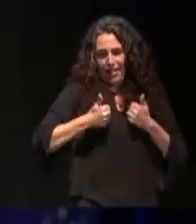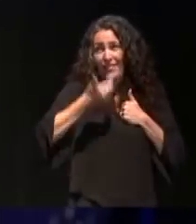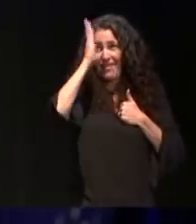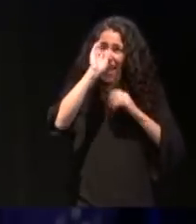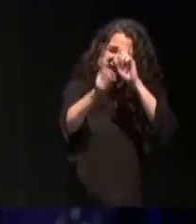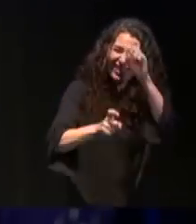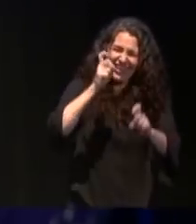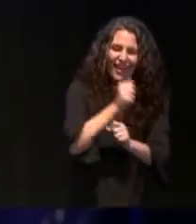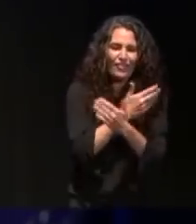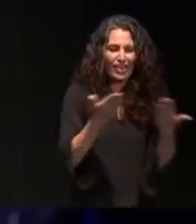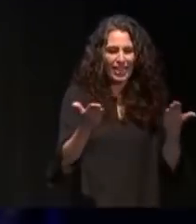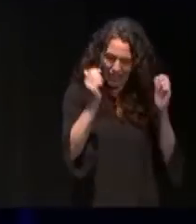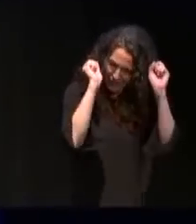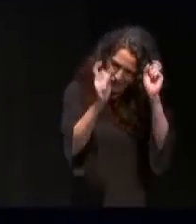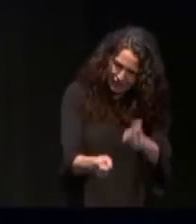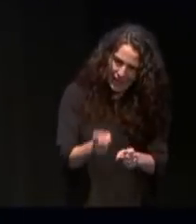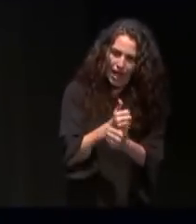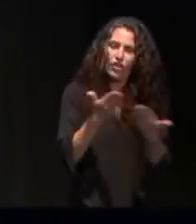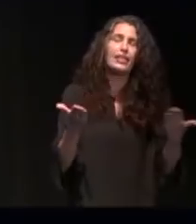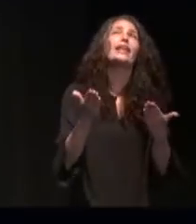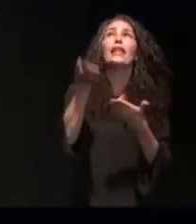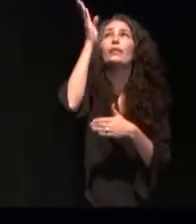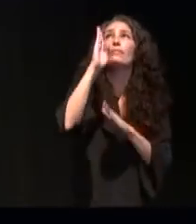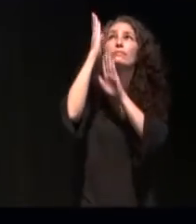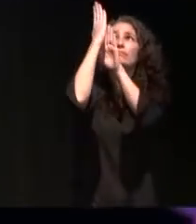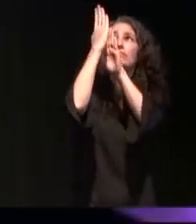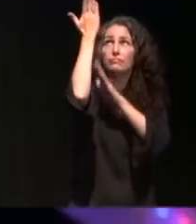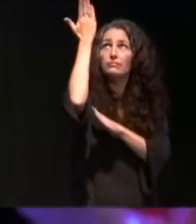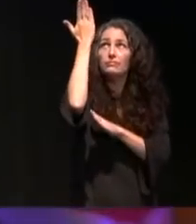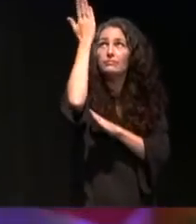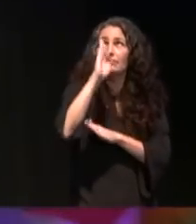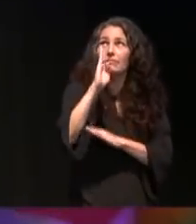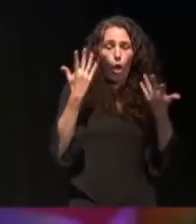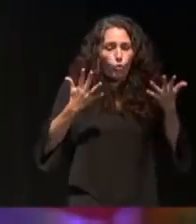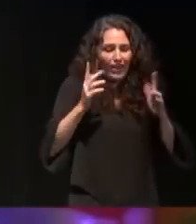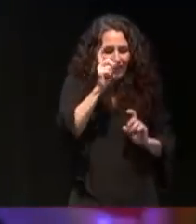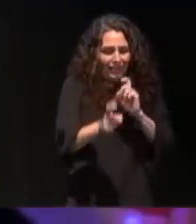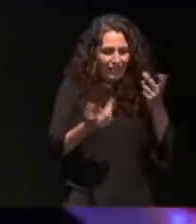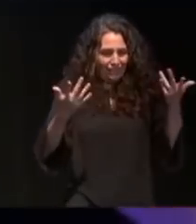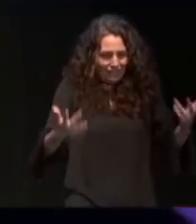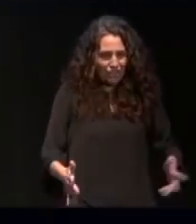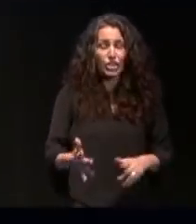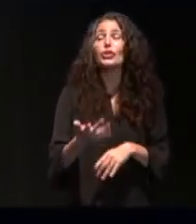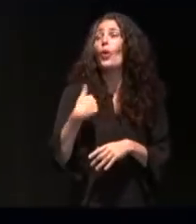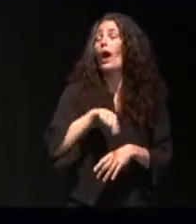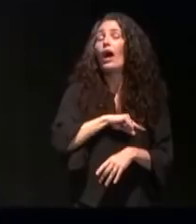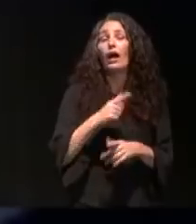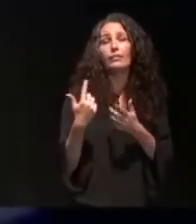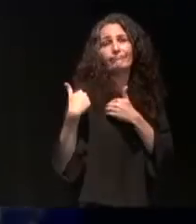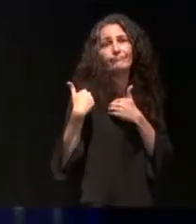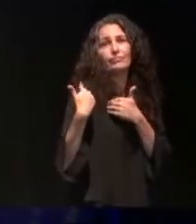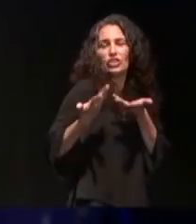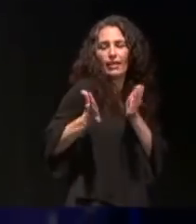you everything. Everything that the presence of God is has already been given. So our role is to let